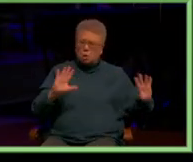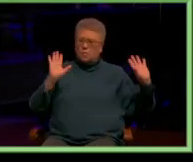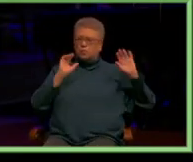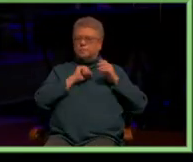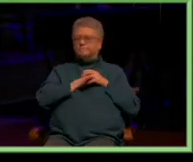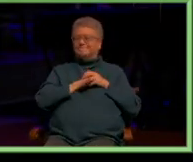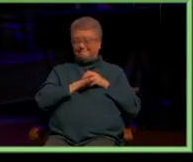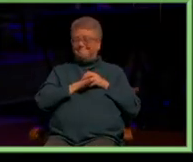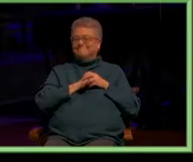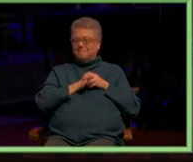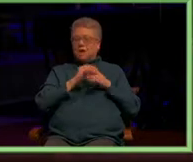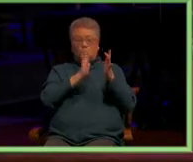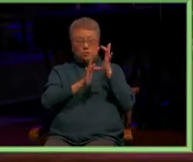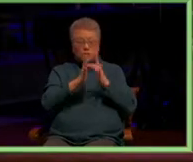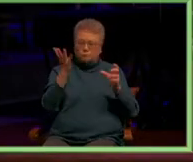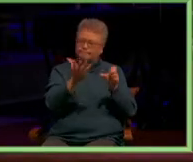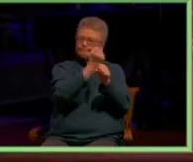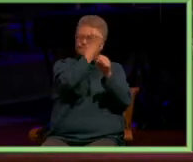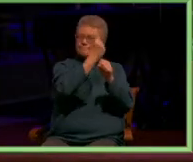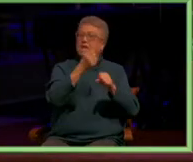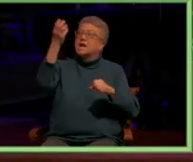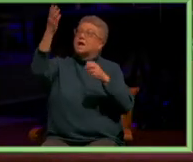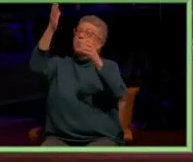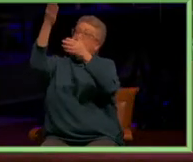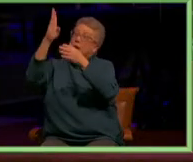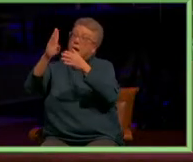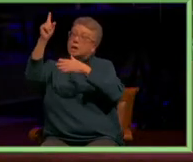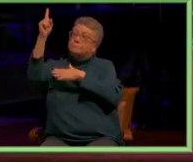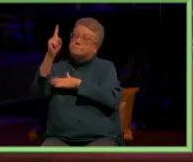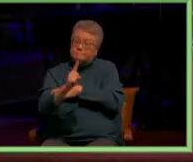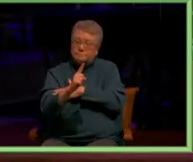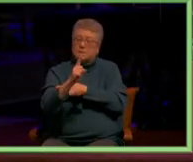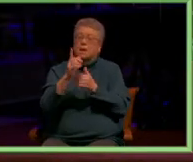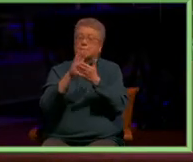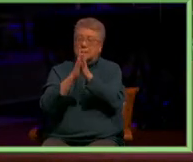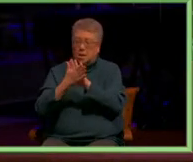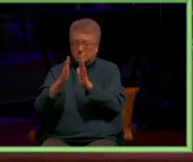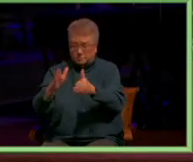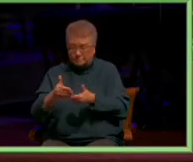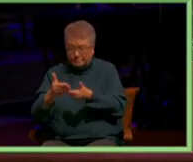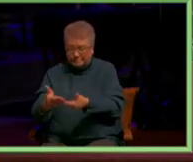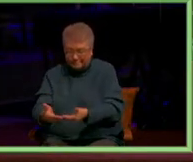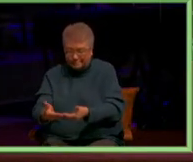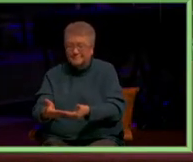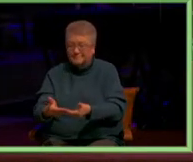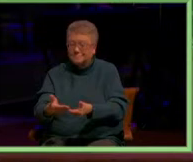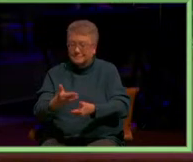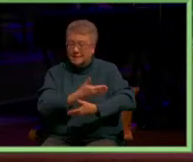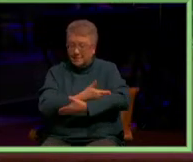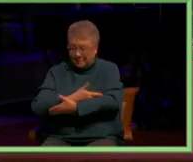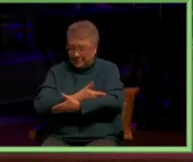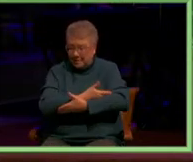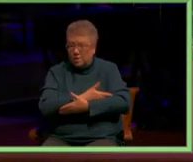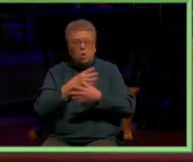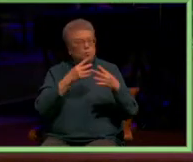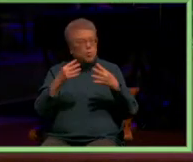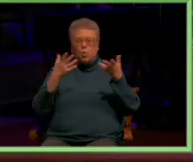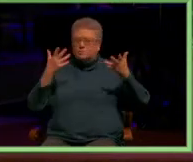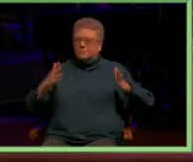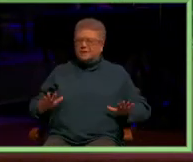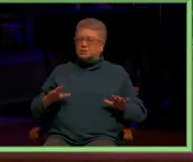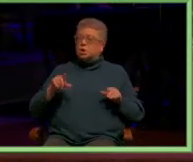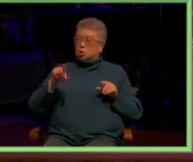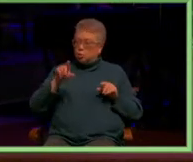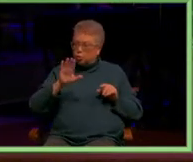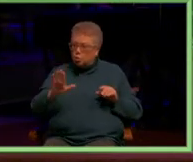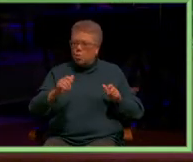When Jesus enters the war, when God takes on flesh, when God enters in, the war is over. Now, I understand we look around right now. You look around in your life.